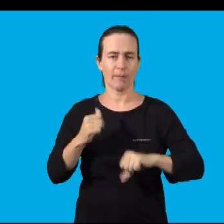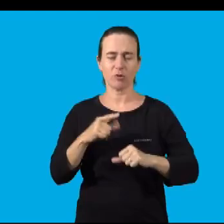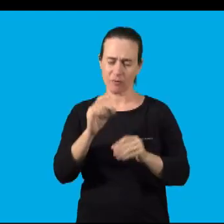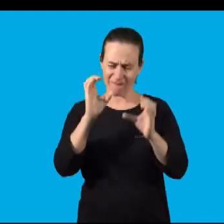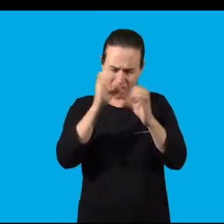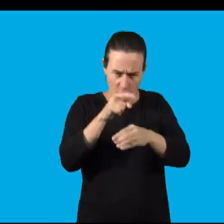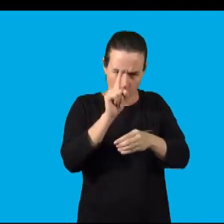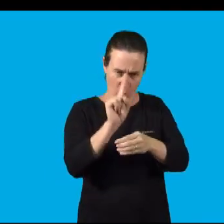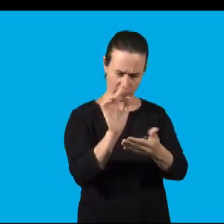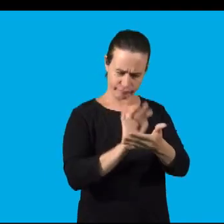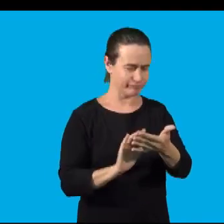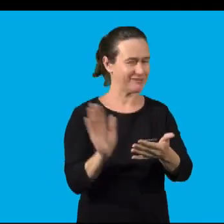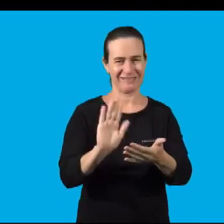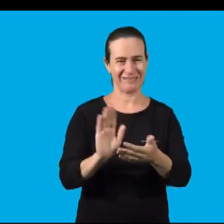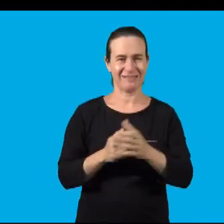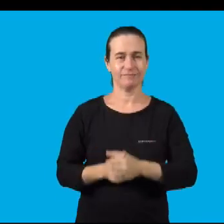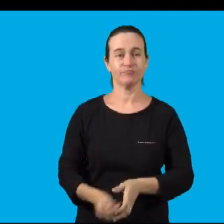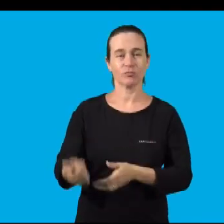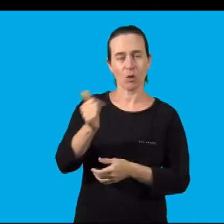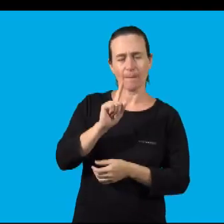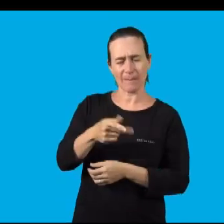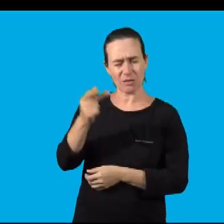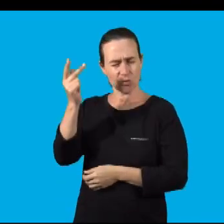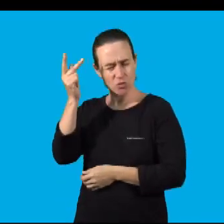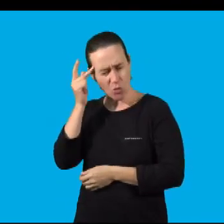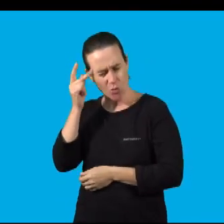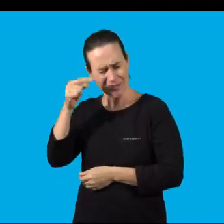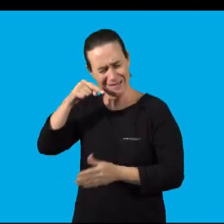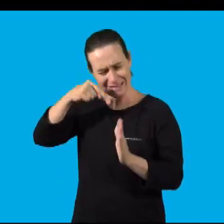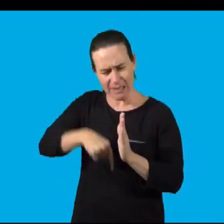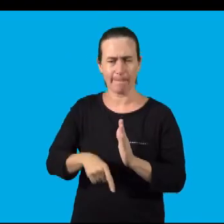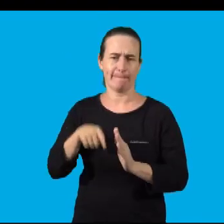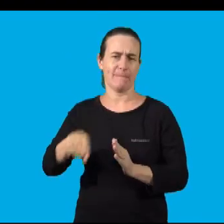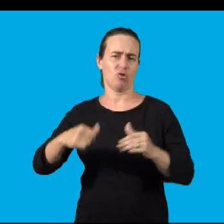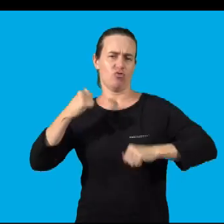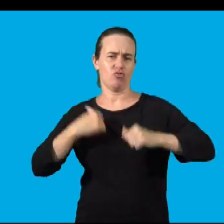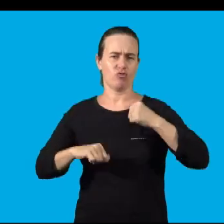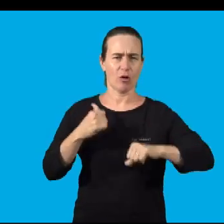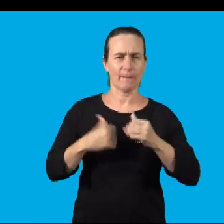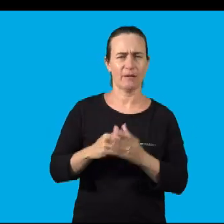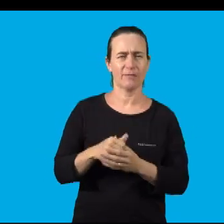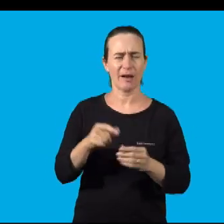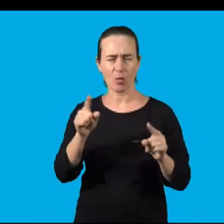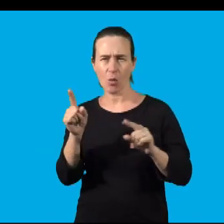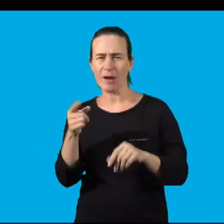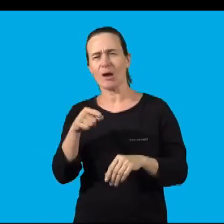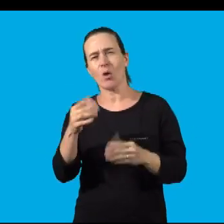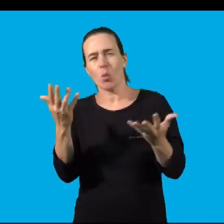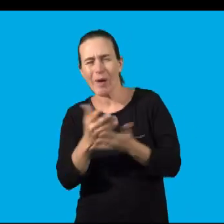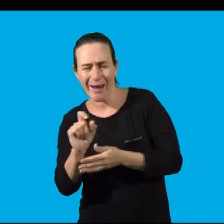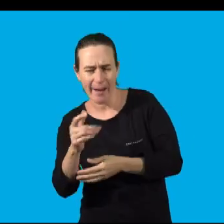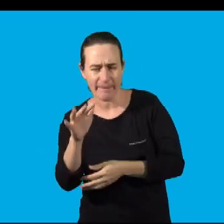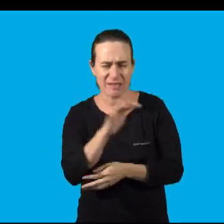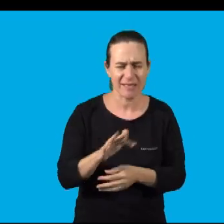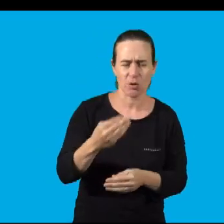on a specific extract. You should know the drama extremely well and the basic aspects related to the drama, such